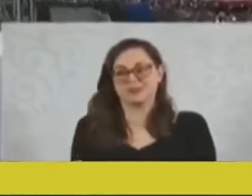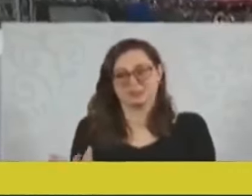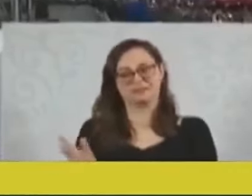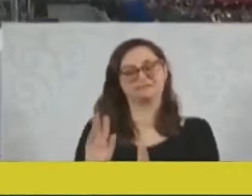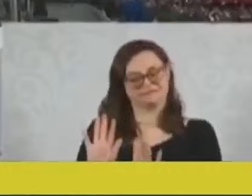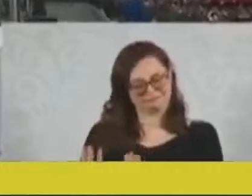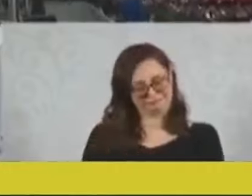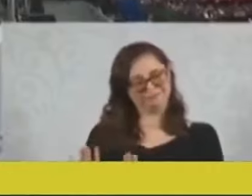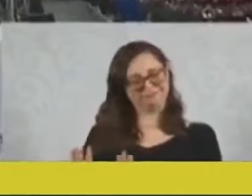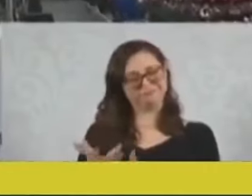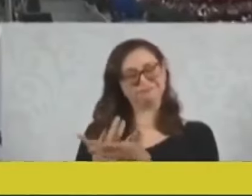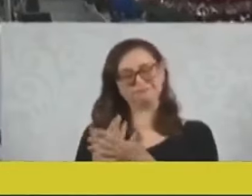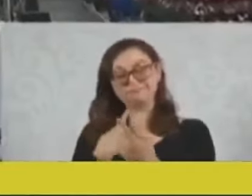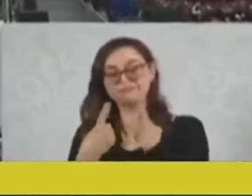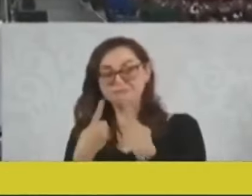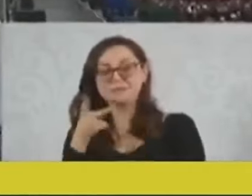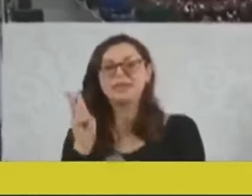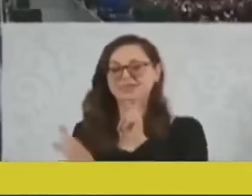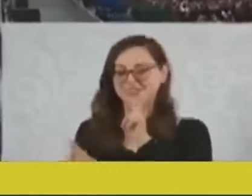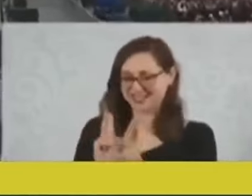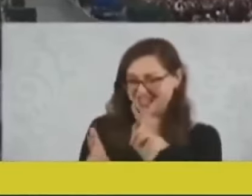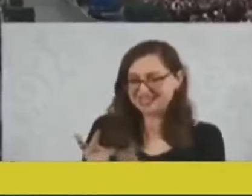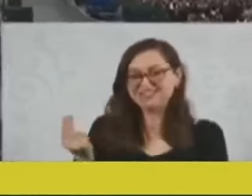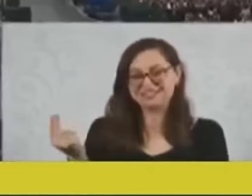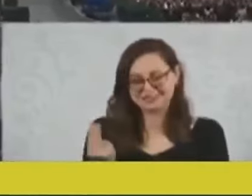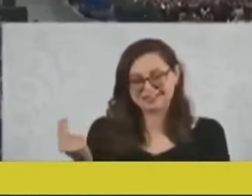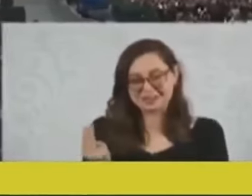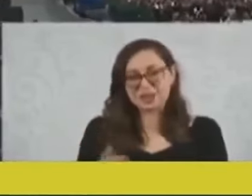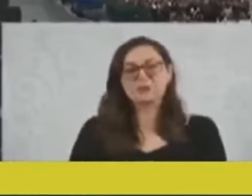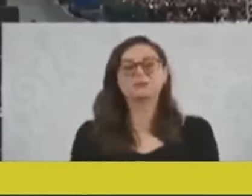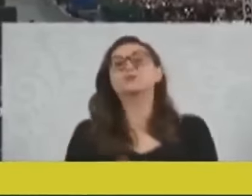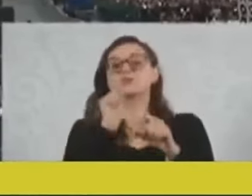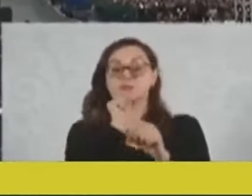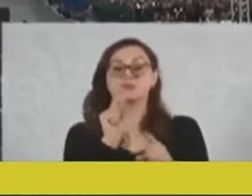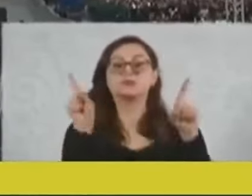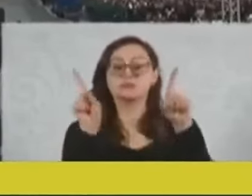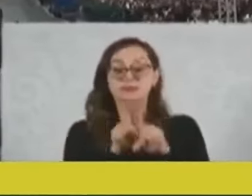of this marvelous state of Mexico. We will support also